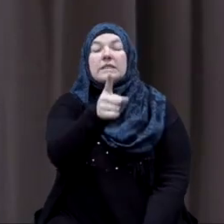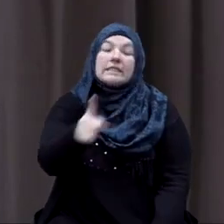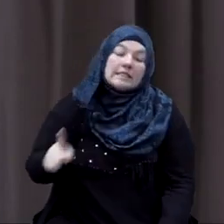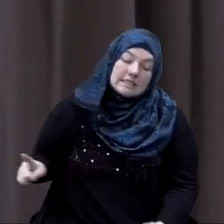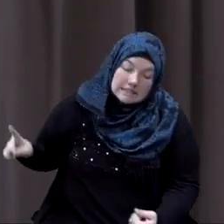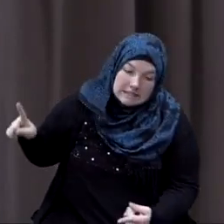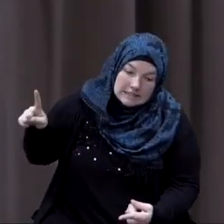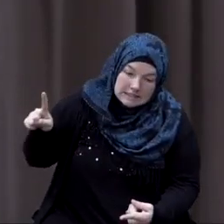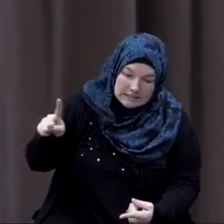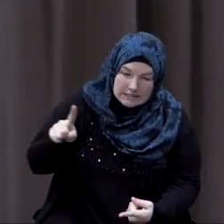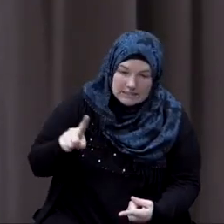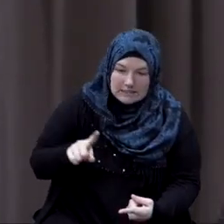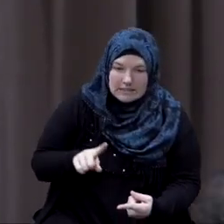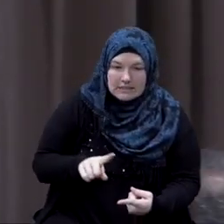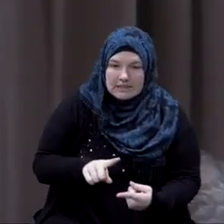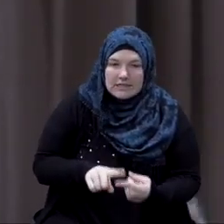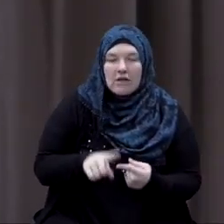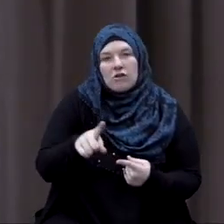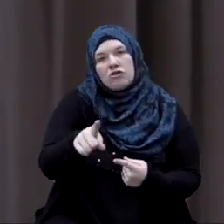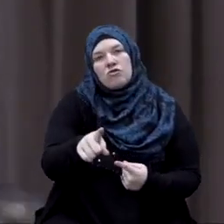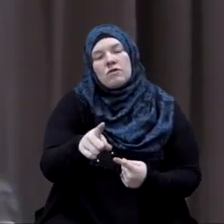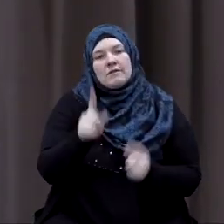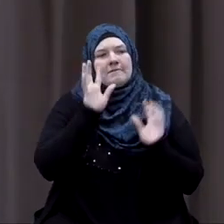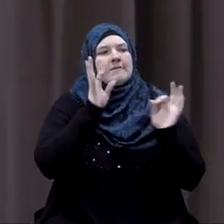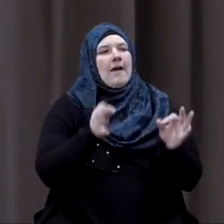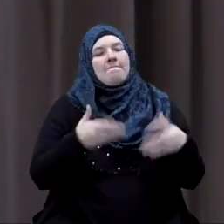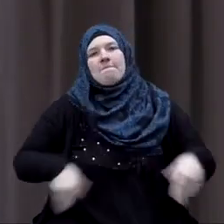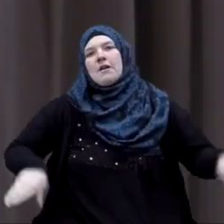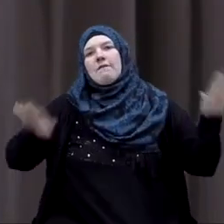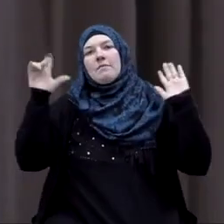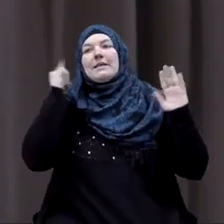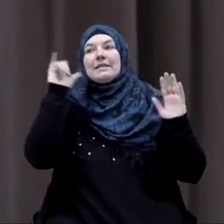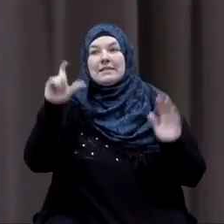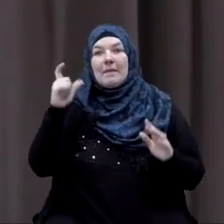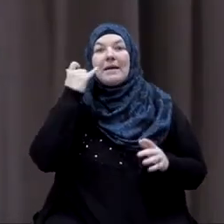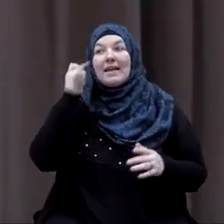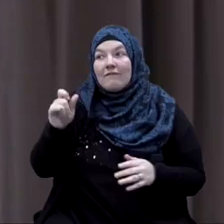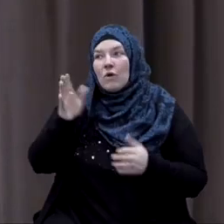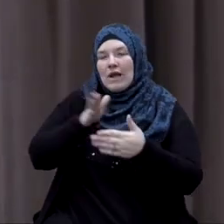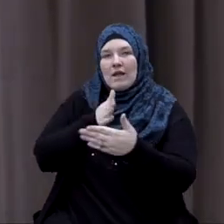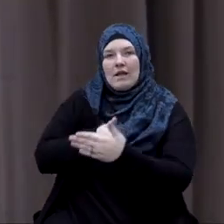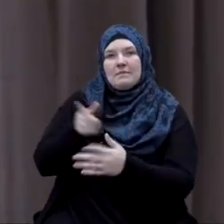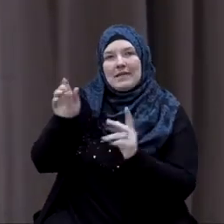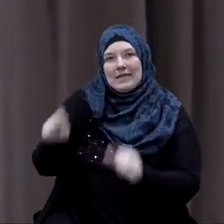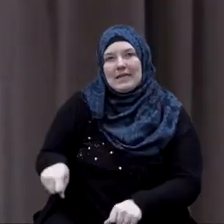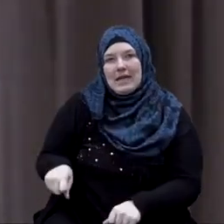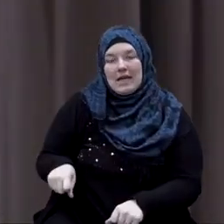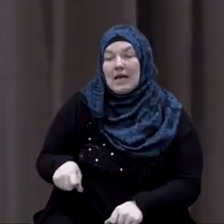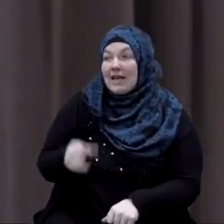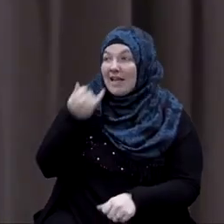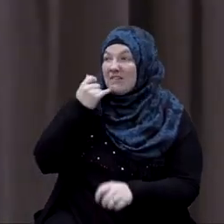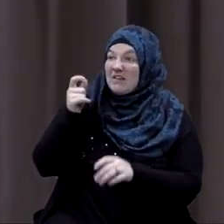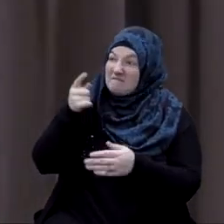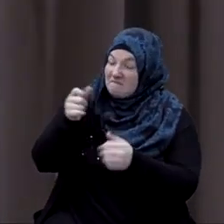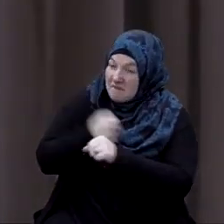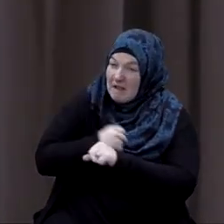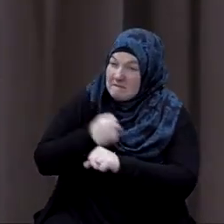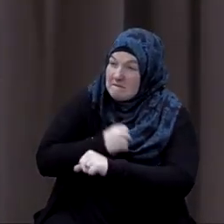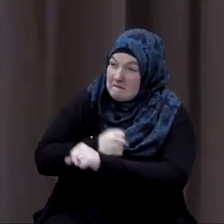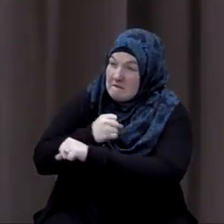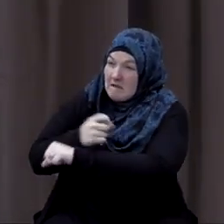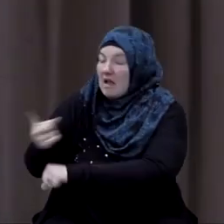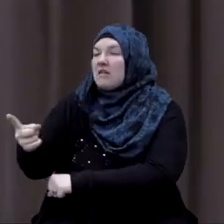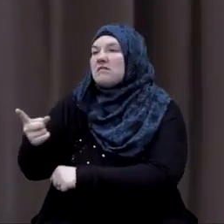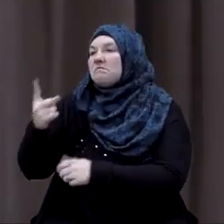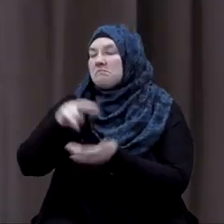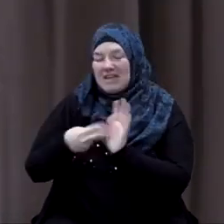until they turn you away from your faith, if they can. When can they? If we give them the